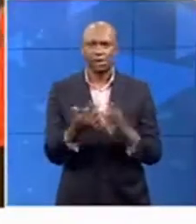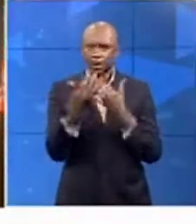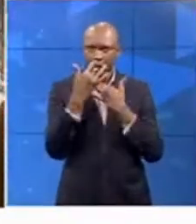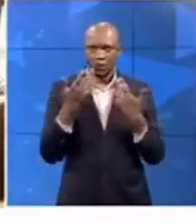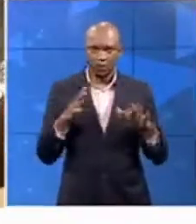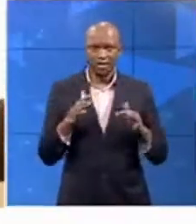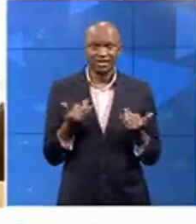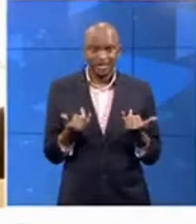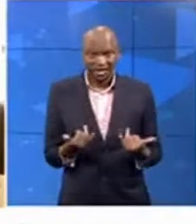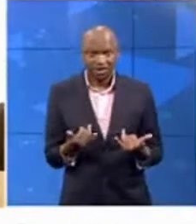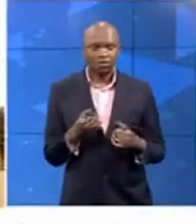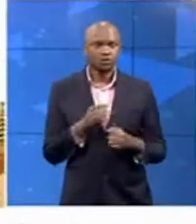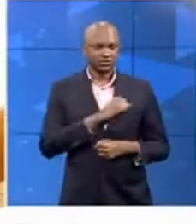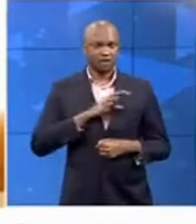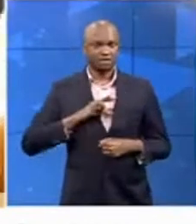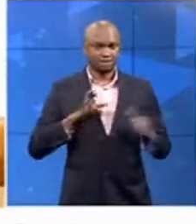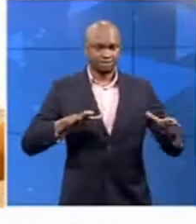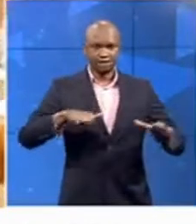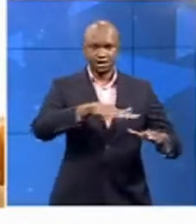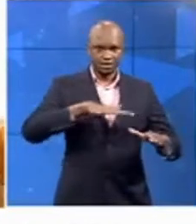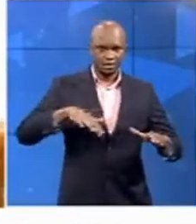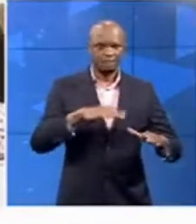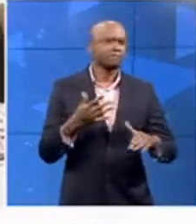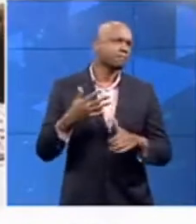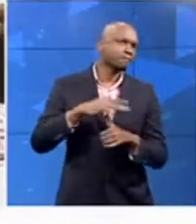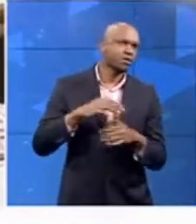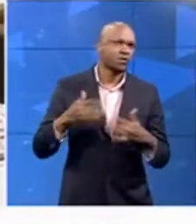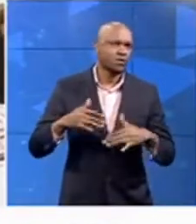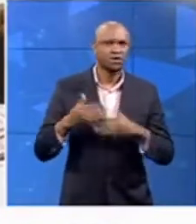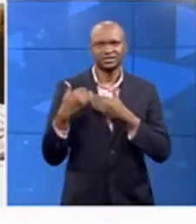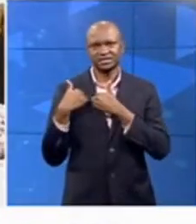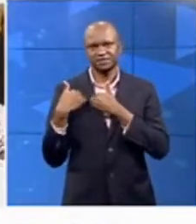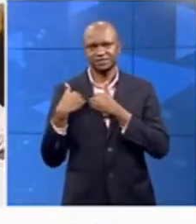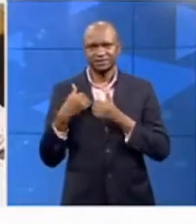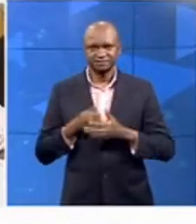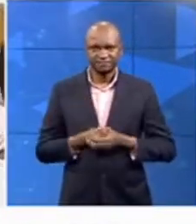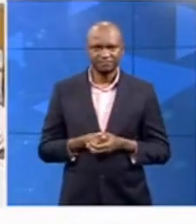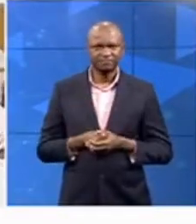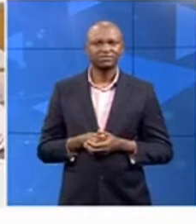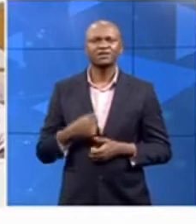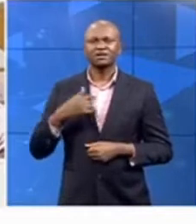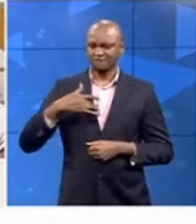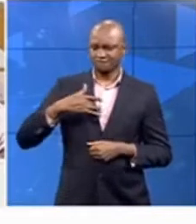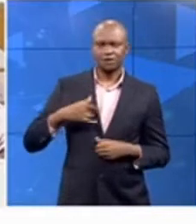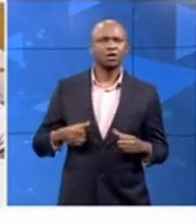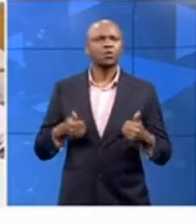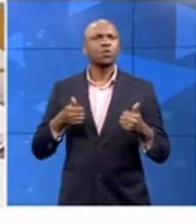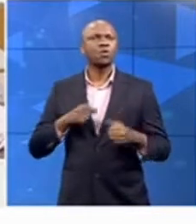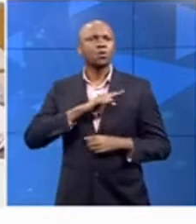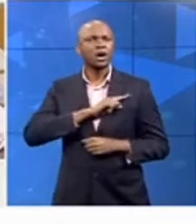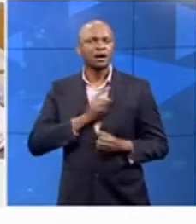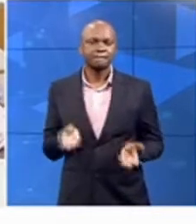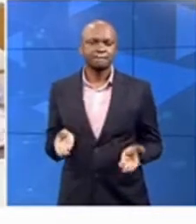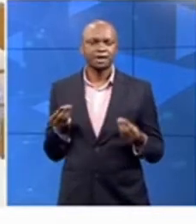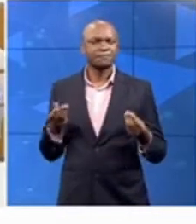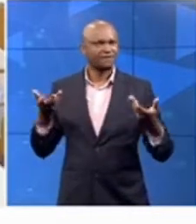mkhakha tivikeleke. The feeling is great and I feel safe now that at least I've managed to get the job, considering